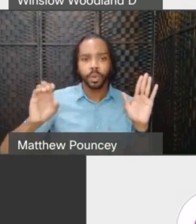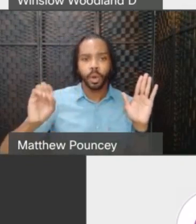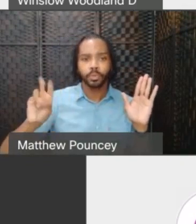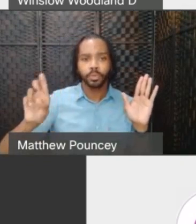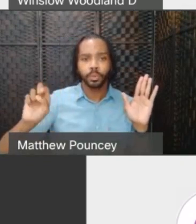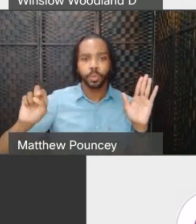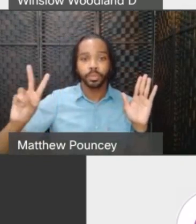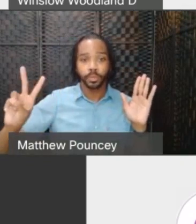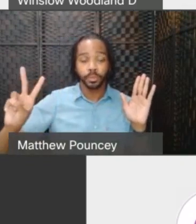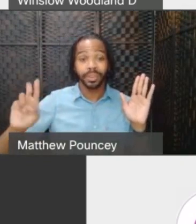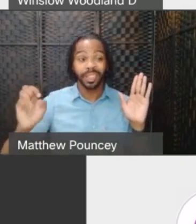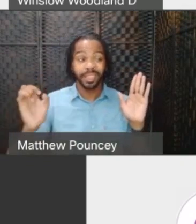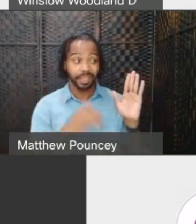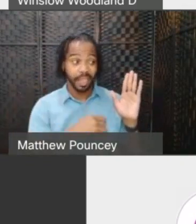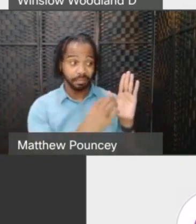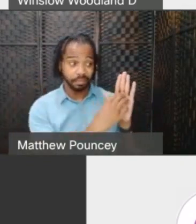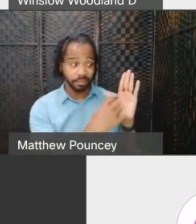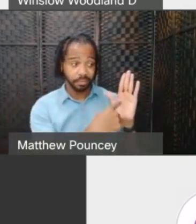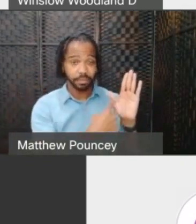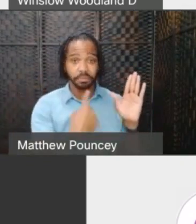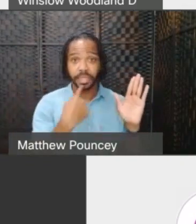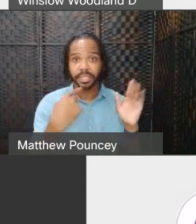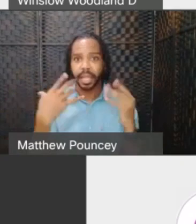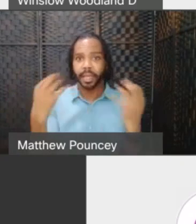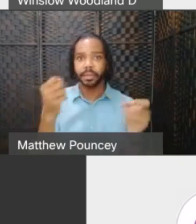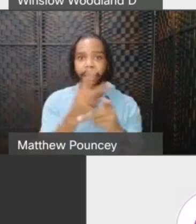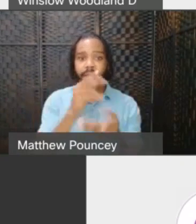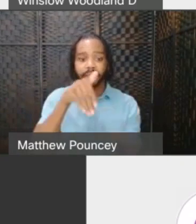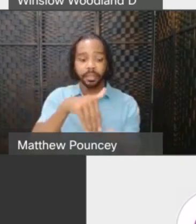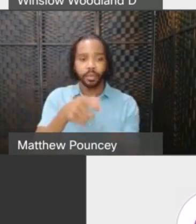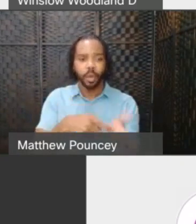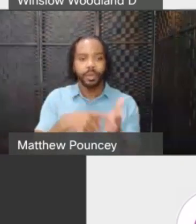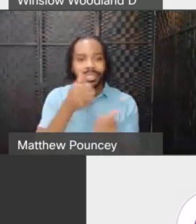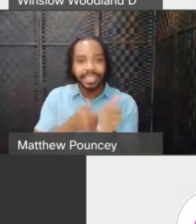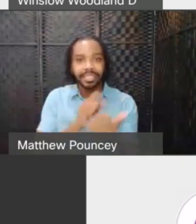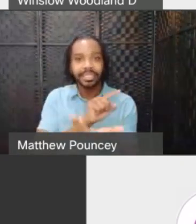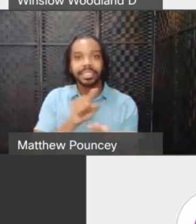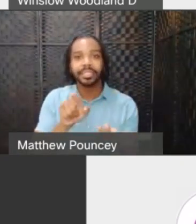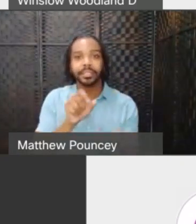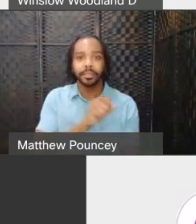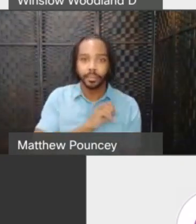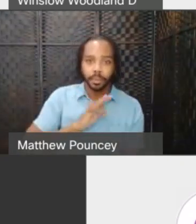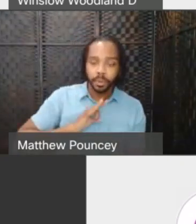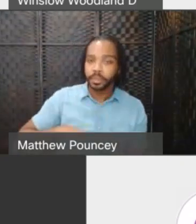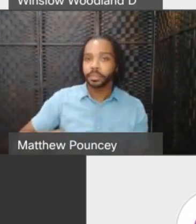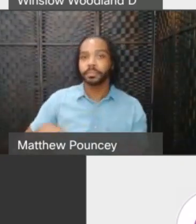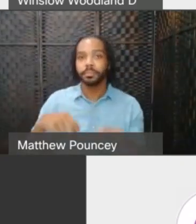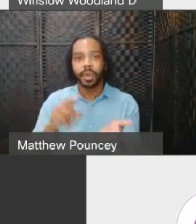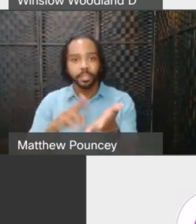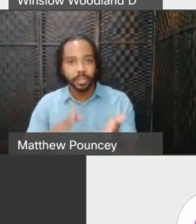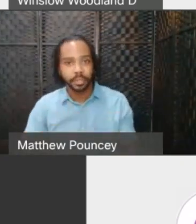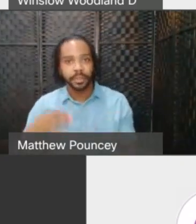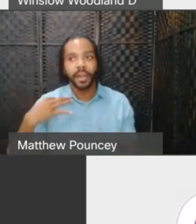11202.2. A healthcare facility shall require each of its employees, contractors, volunteers, and it